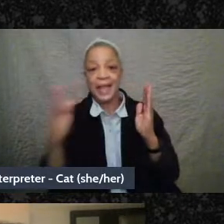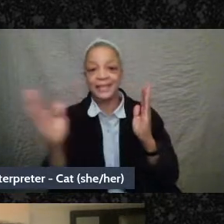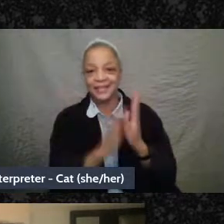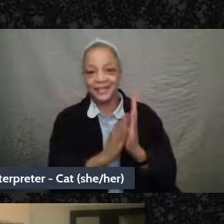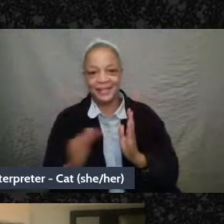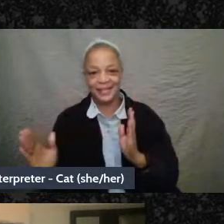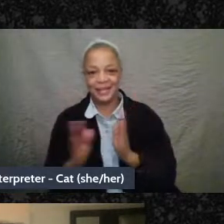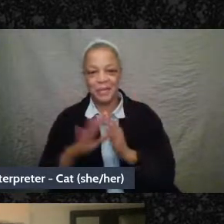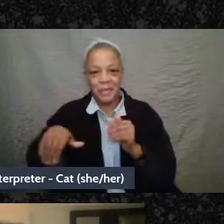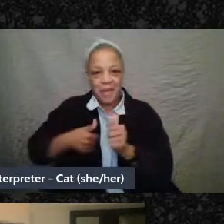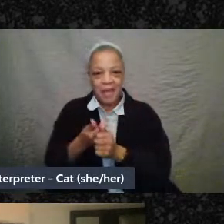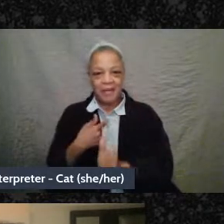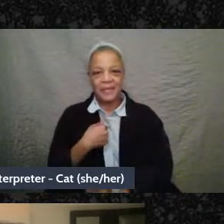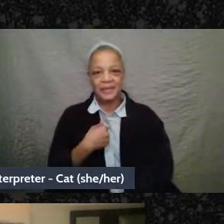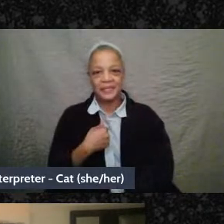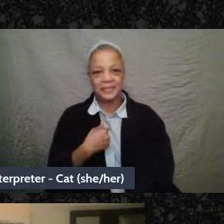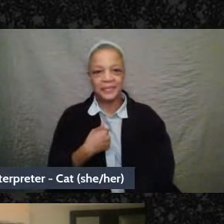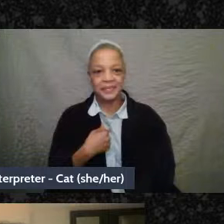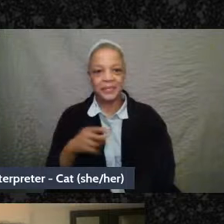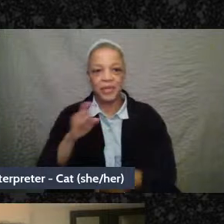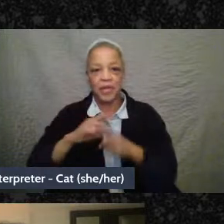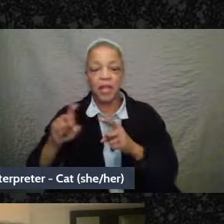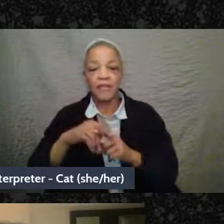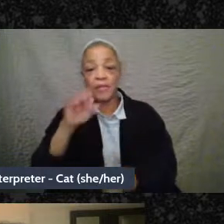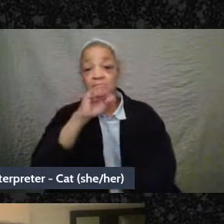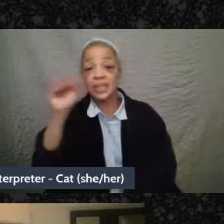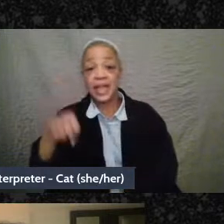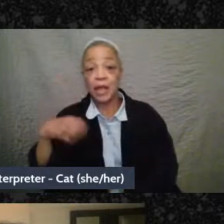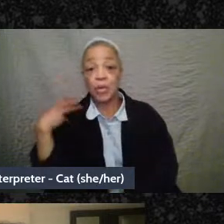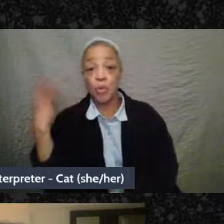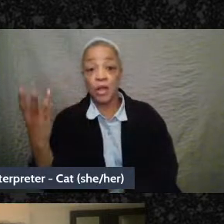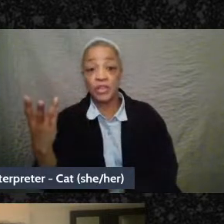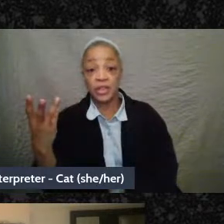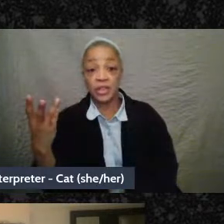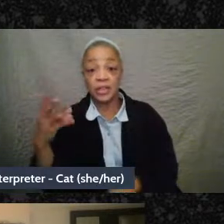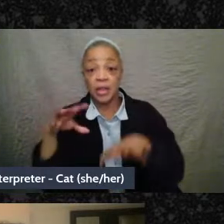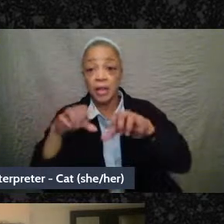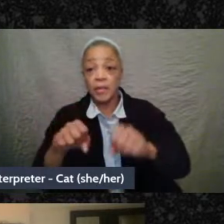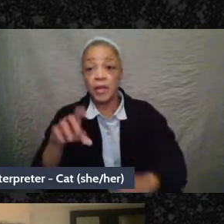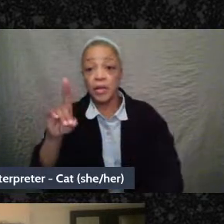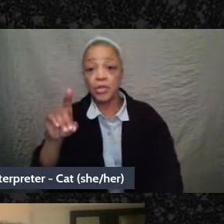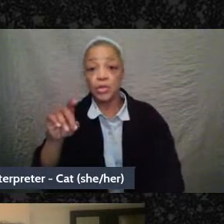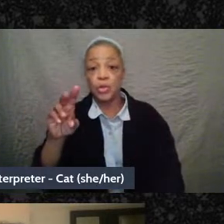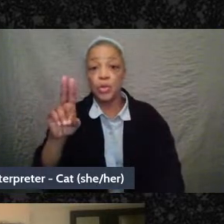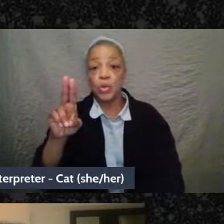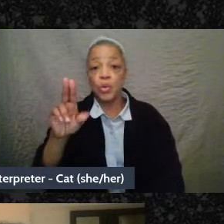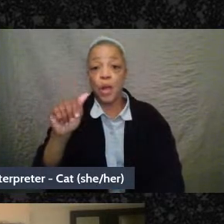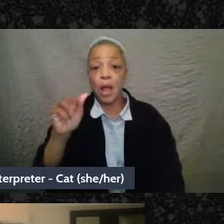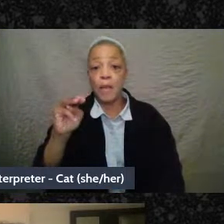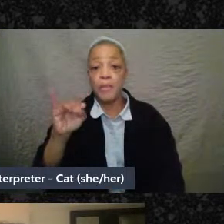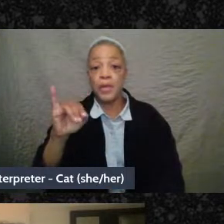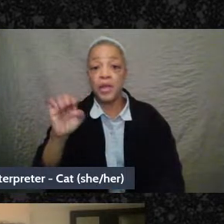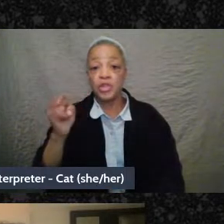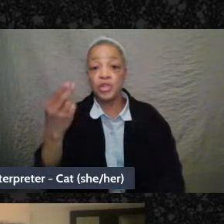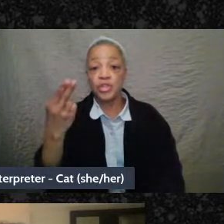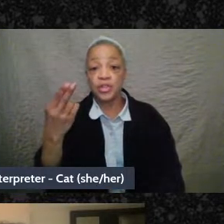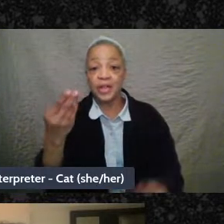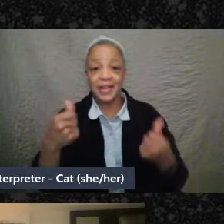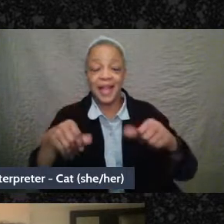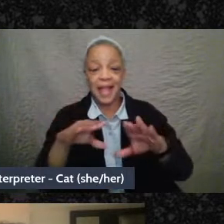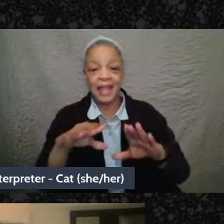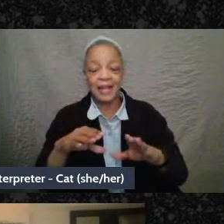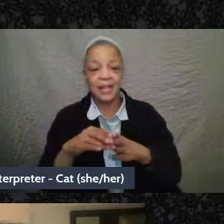me. I'm calling in from Seattle, which is occupied Duwamish land. And the Duwamish Tribal